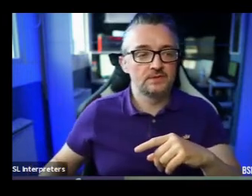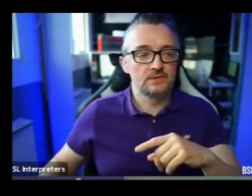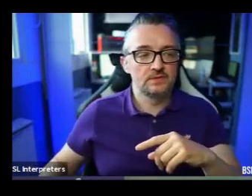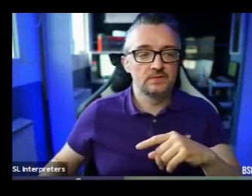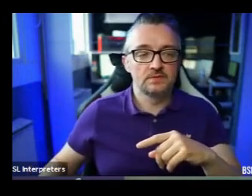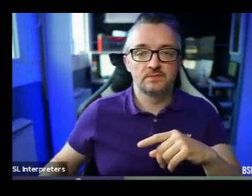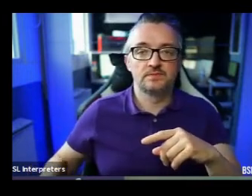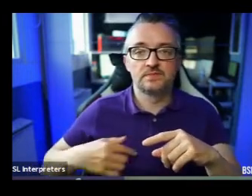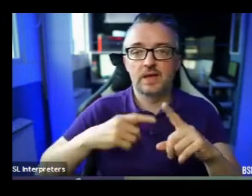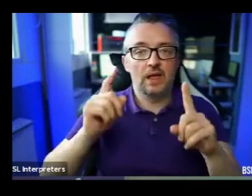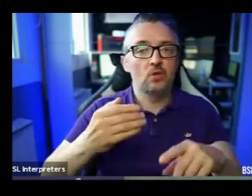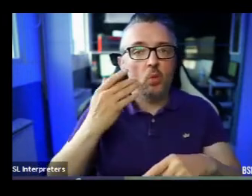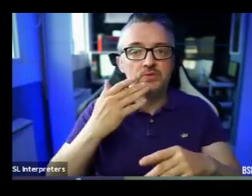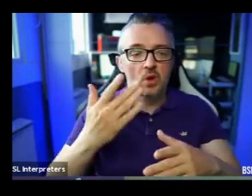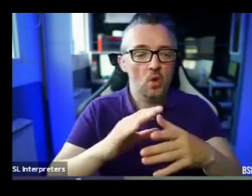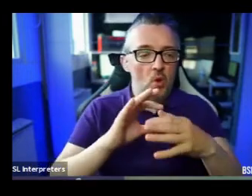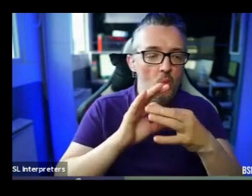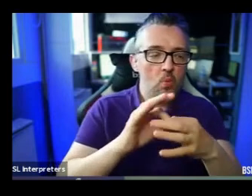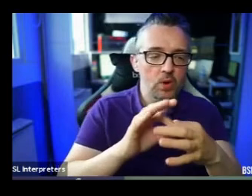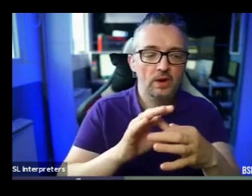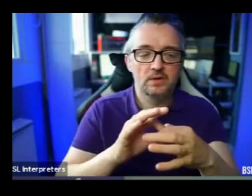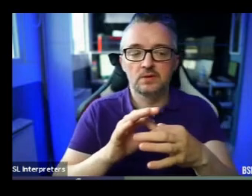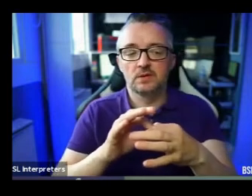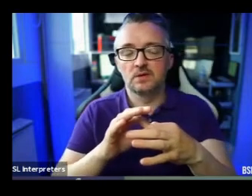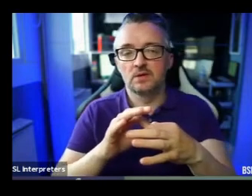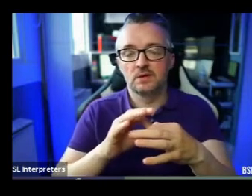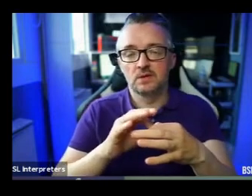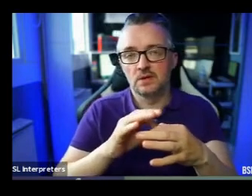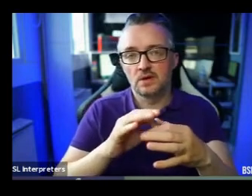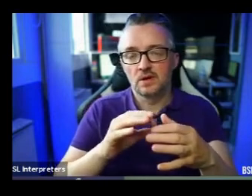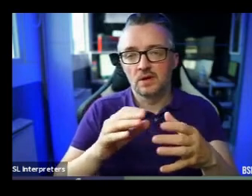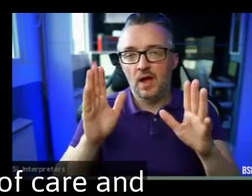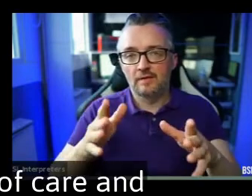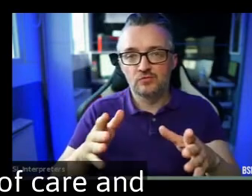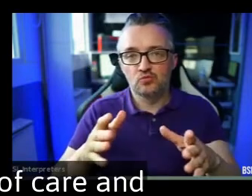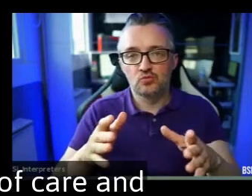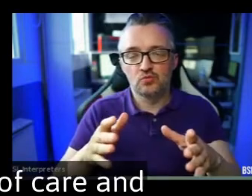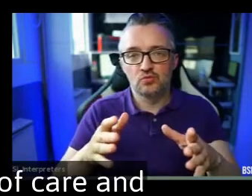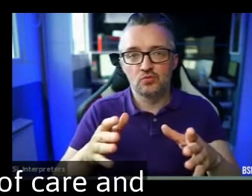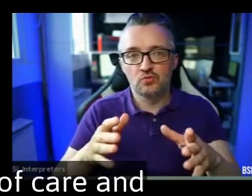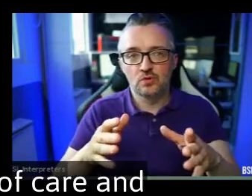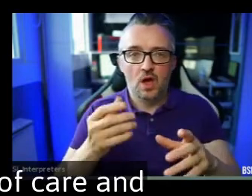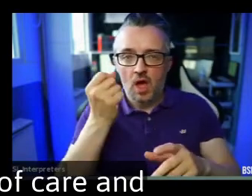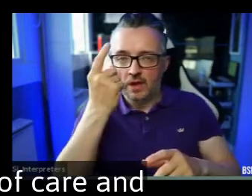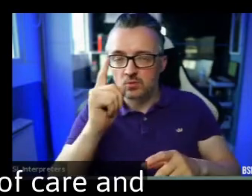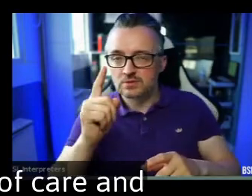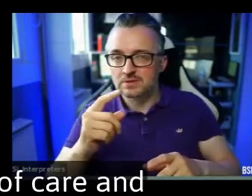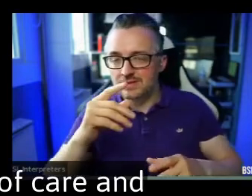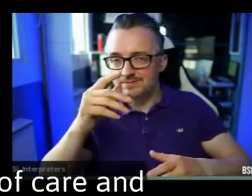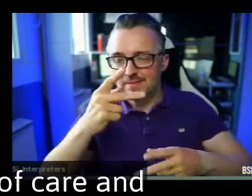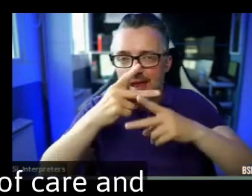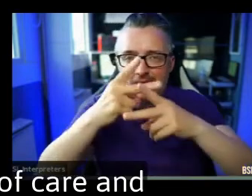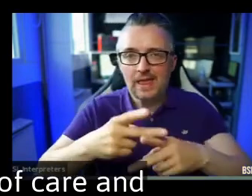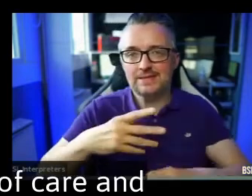we said we can't only work on cost or population health. We need to understand the experience of